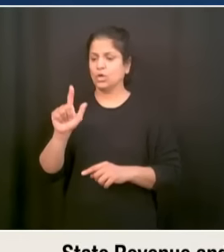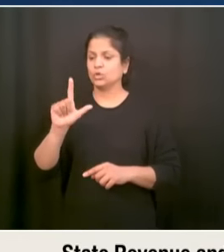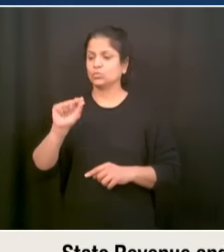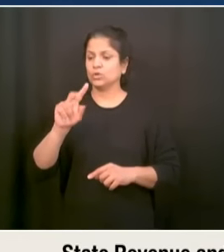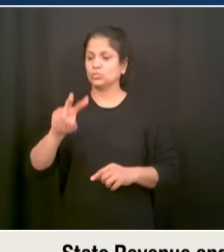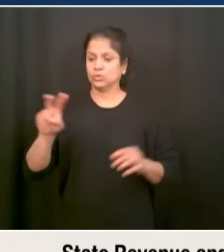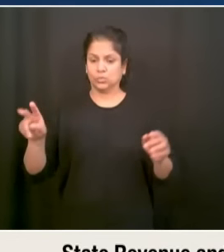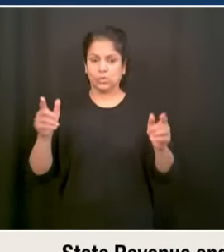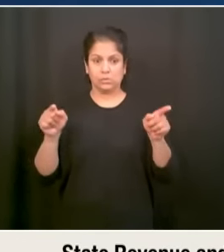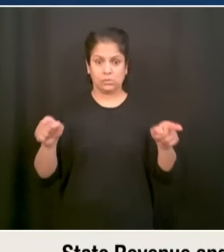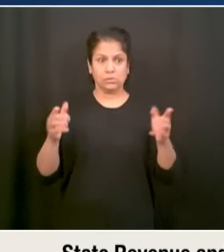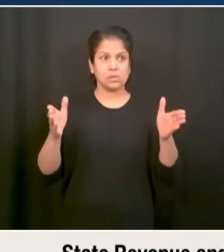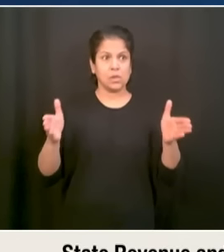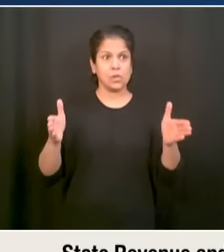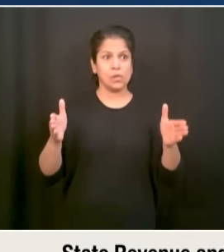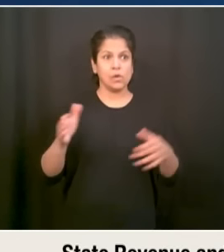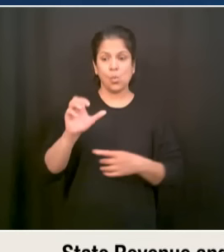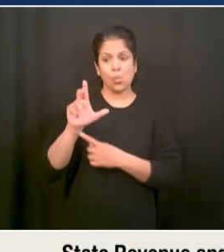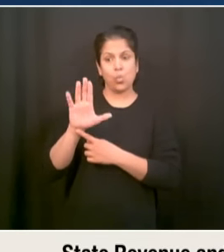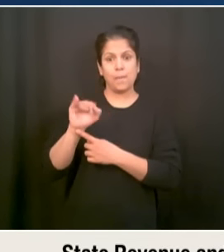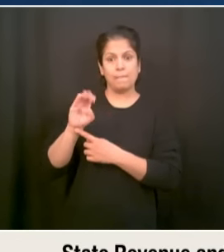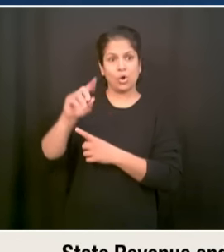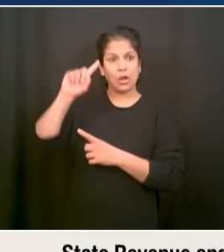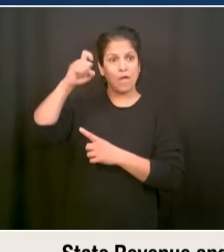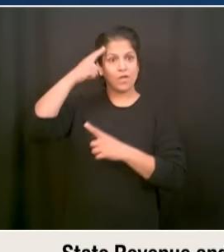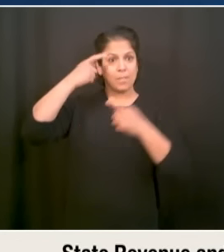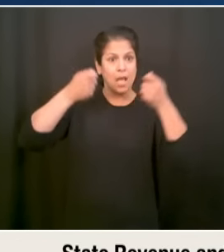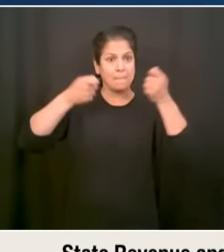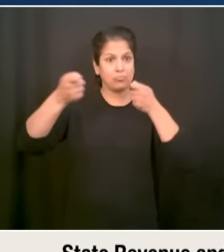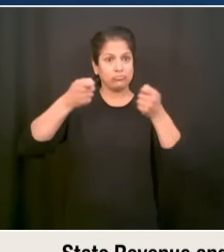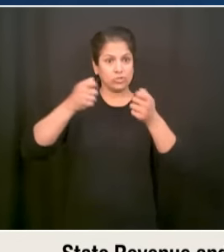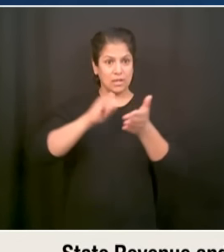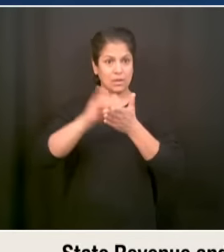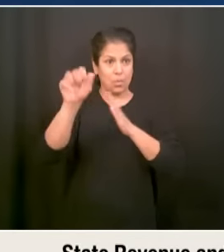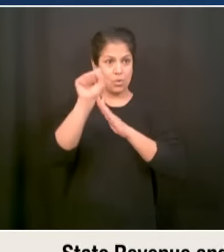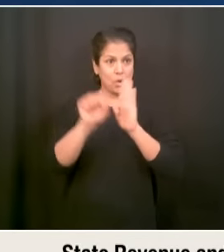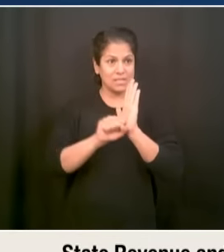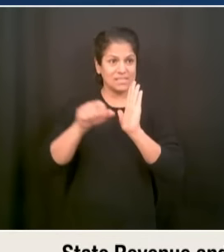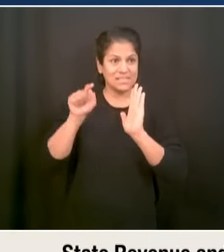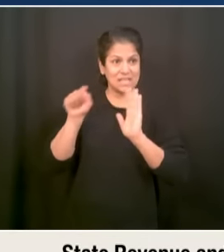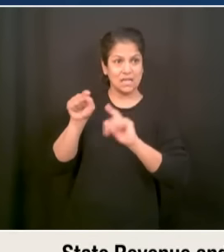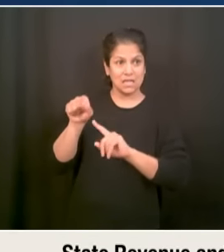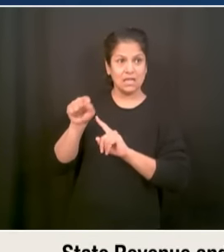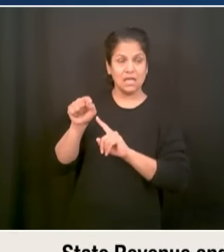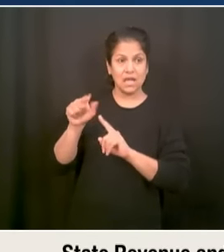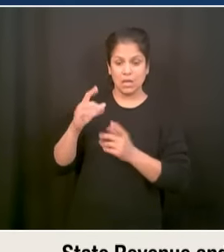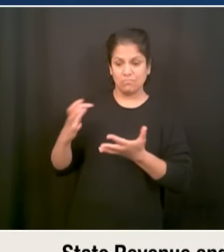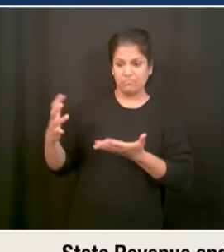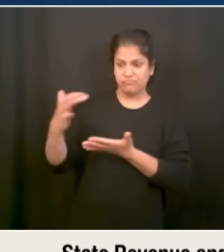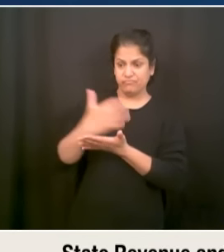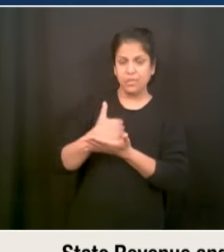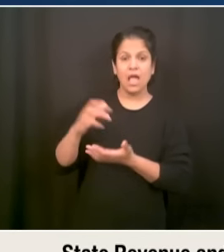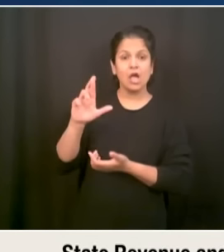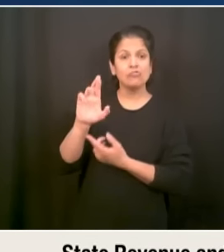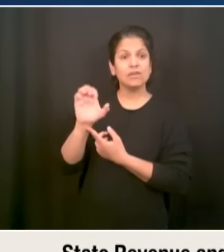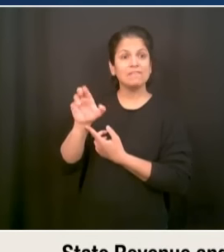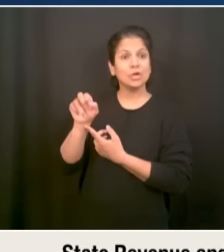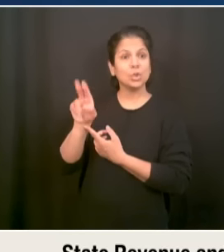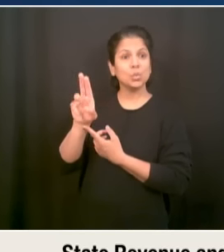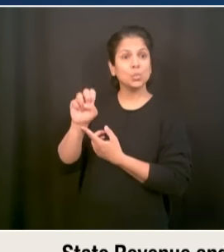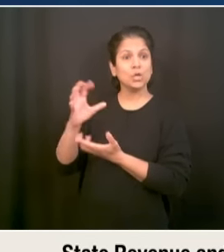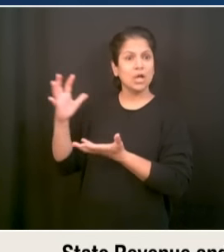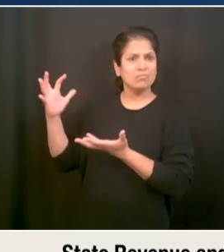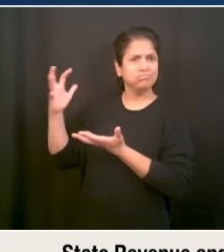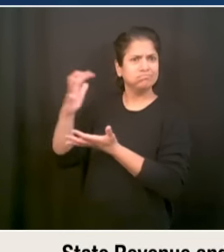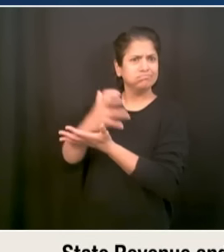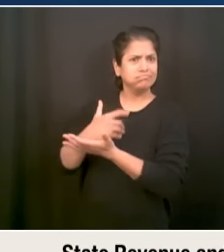state revenue grew by $48 billion. New York City alone generated 64% of that growth, or $31